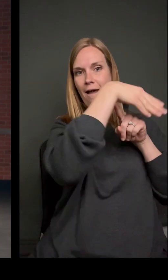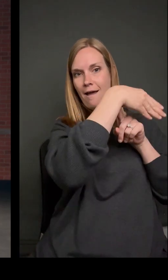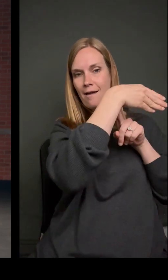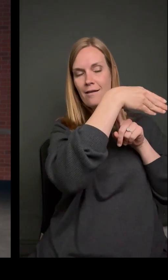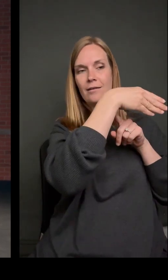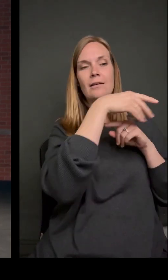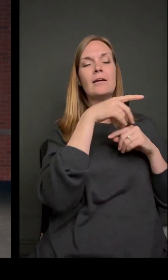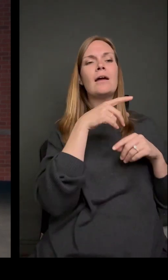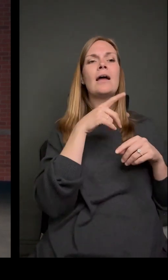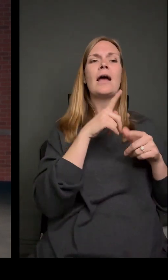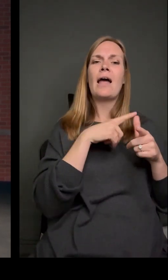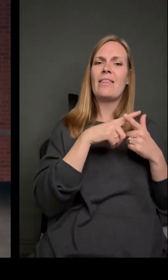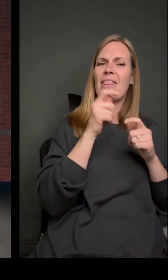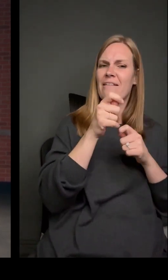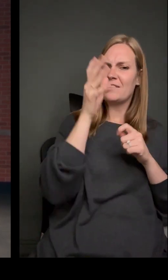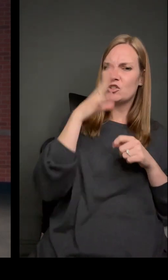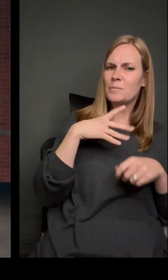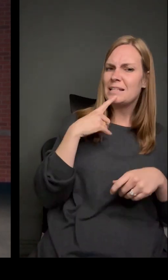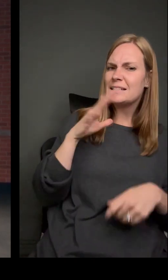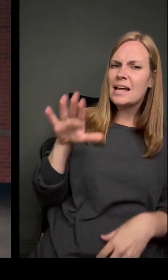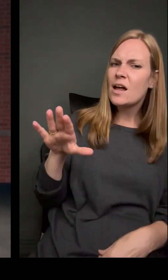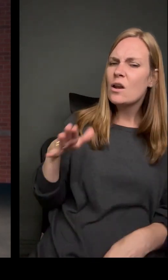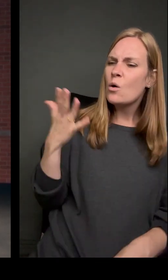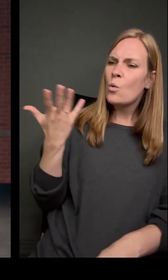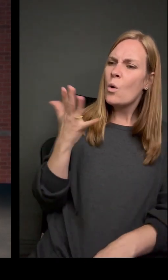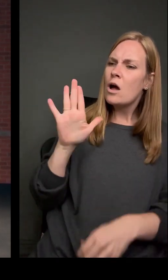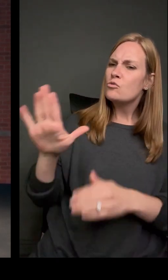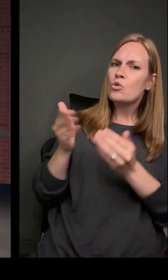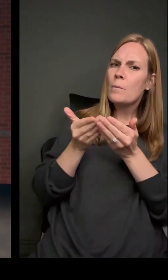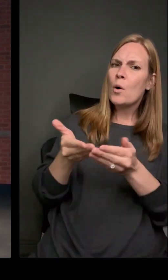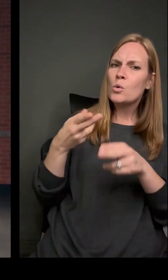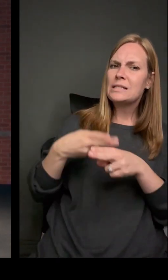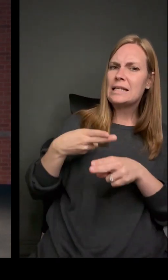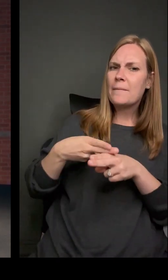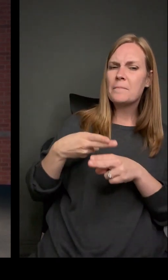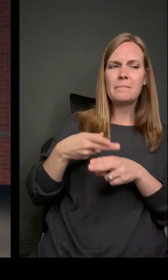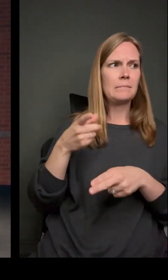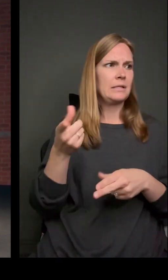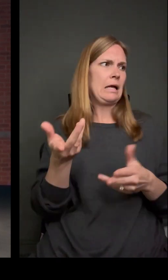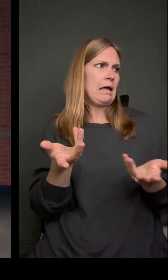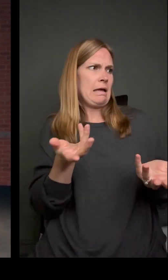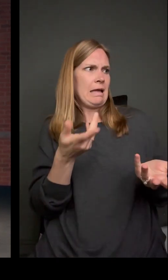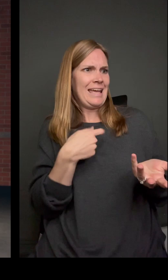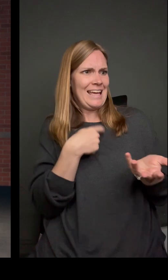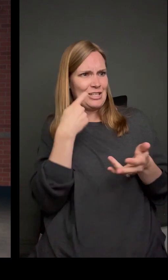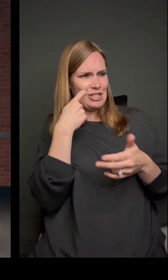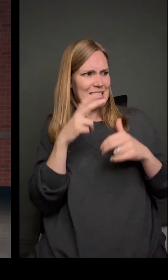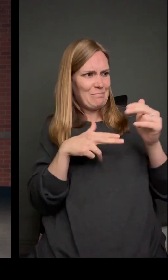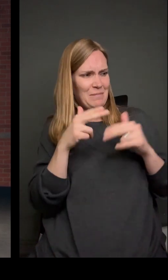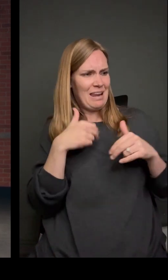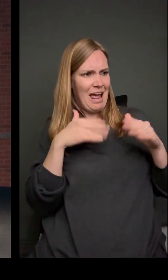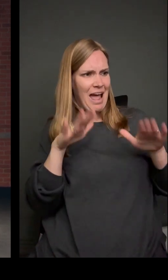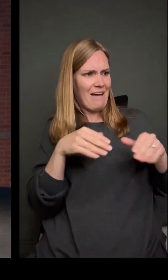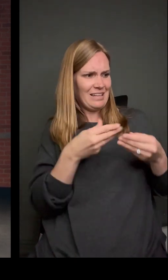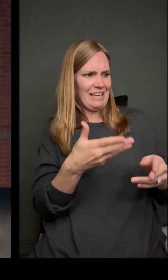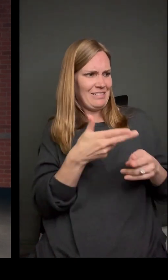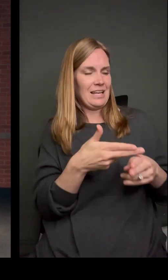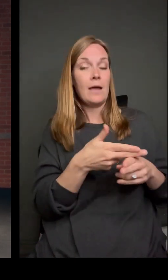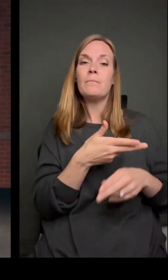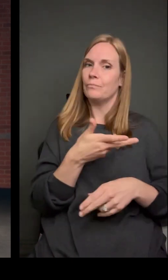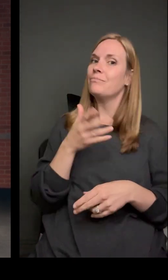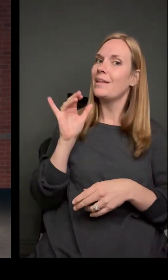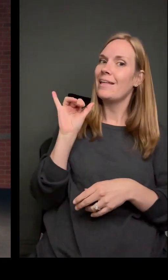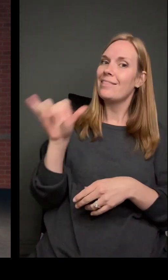the old fisherman said, tell me, Taro-san, what is the name of your boat? Taro-san said, it's brand new. I've only just built it. It doesn't have a name yet. There's your